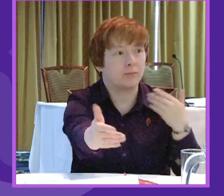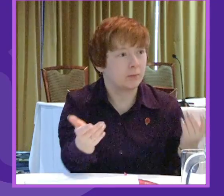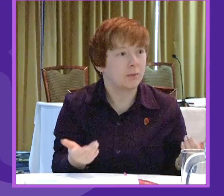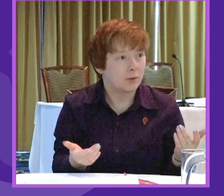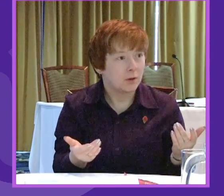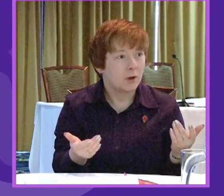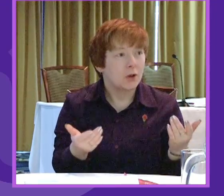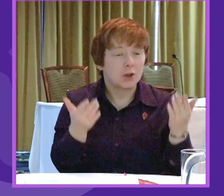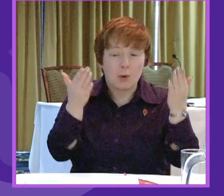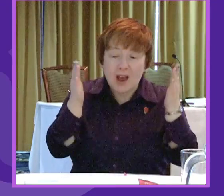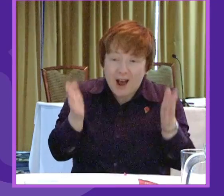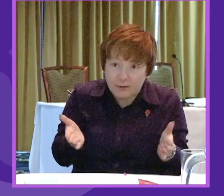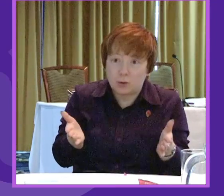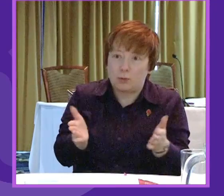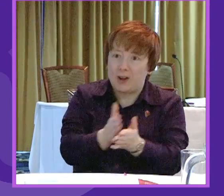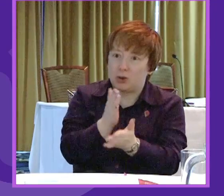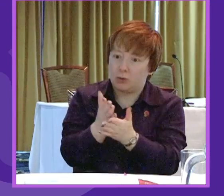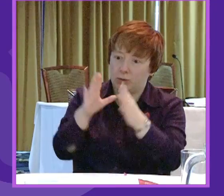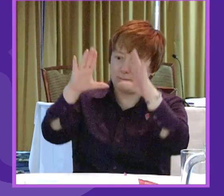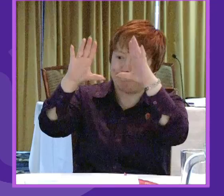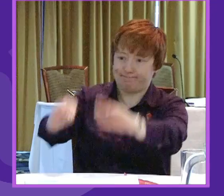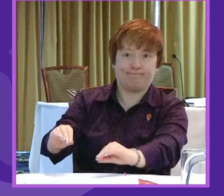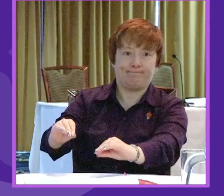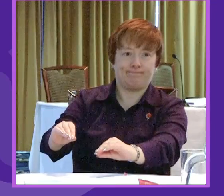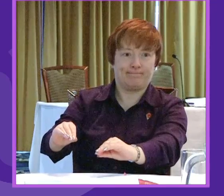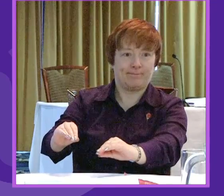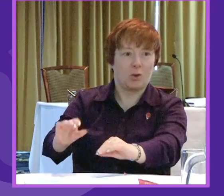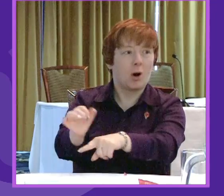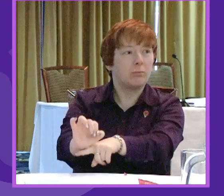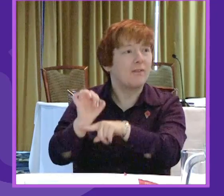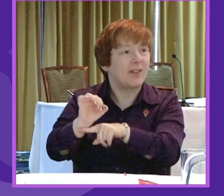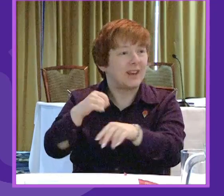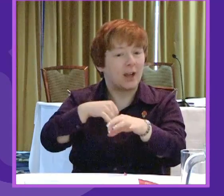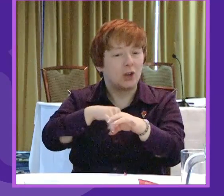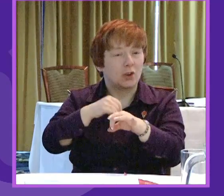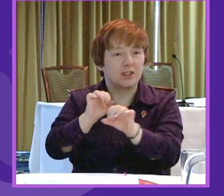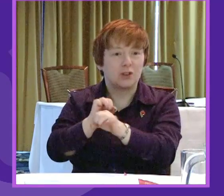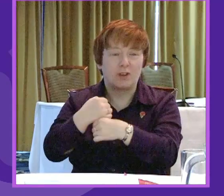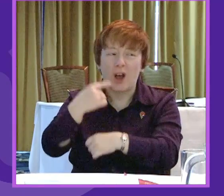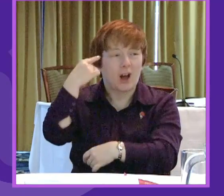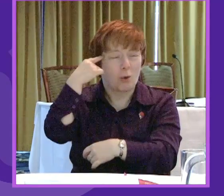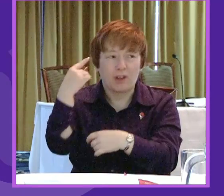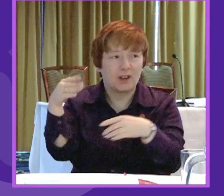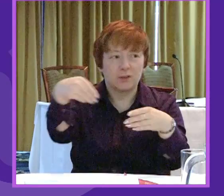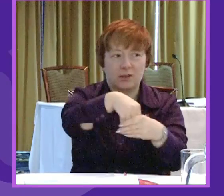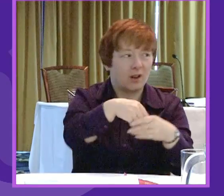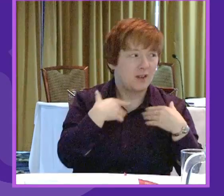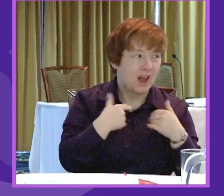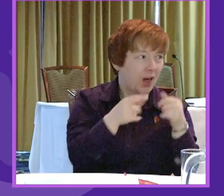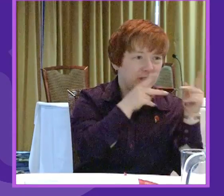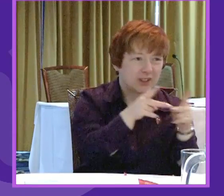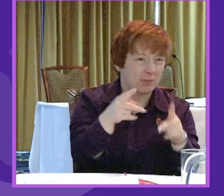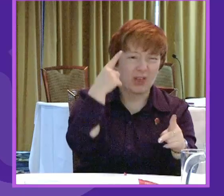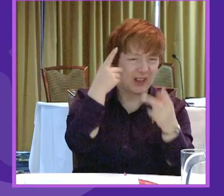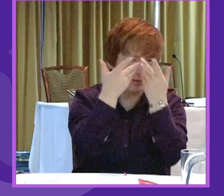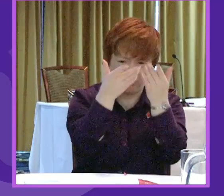lasts into the rest of our lives. So we've got to find ways to not allow this toxic stress, which I think is wider than the health